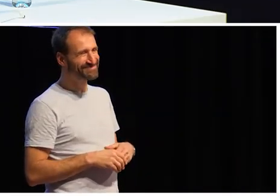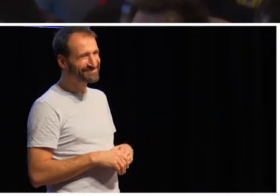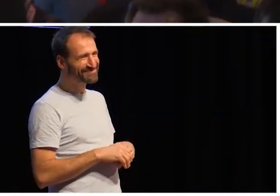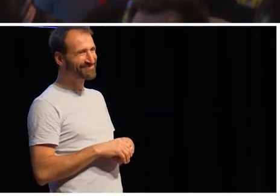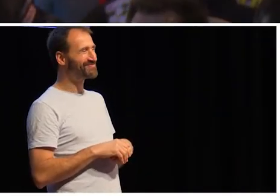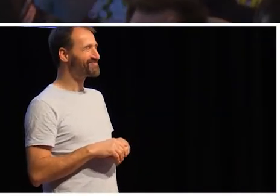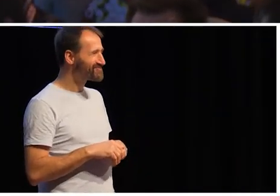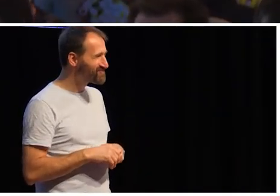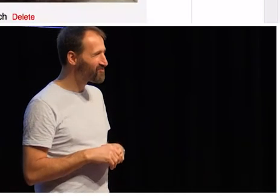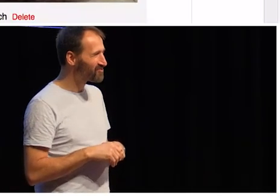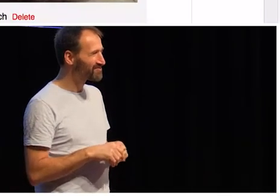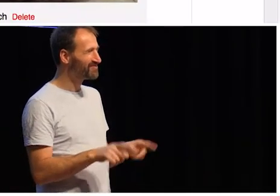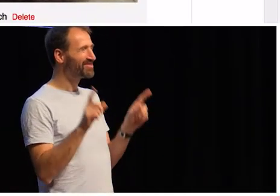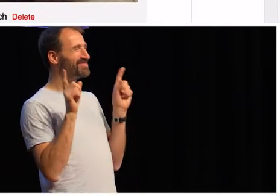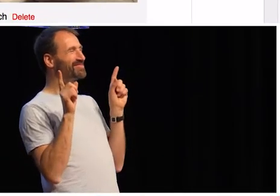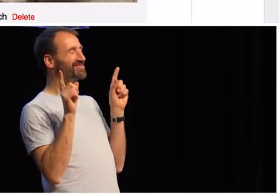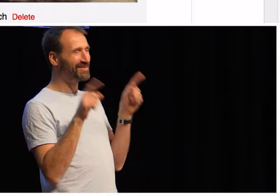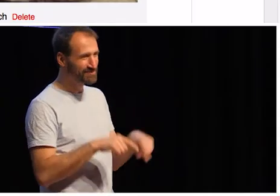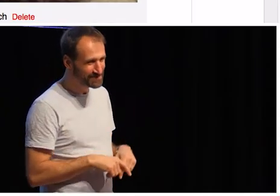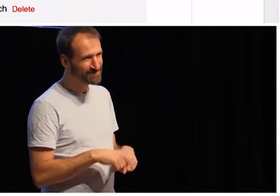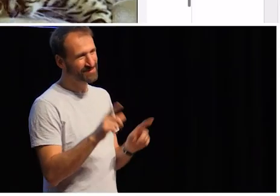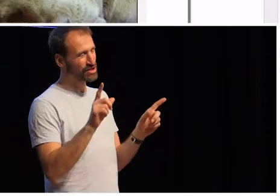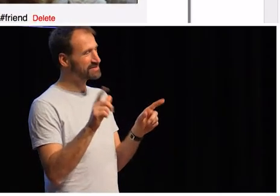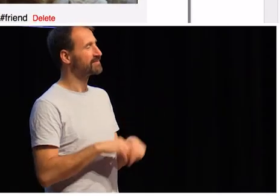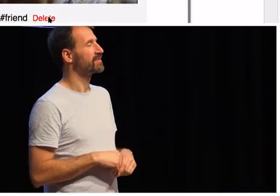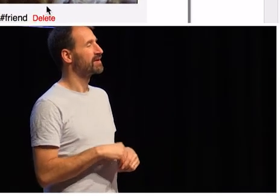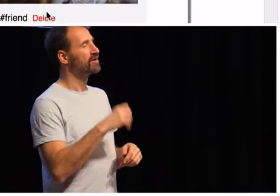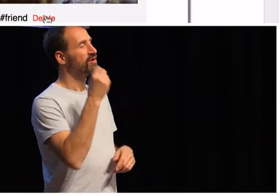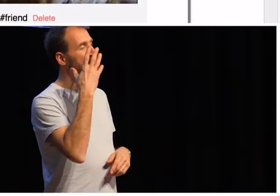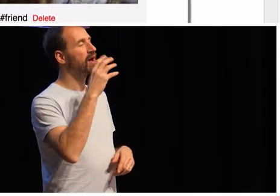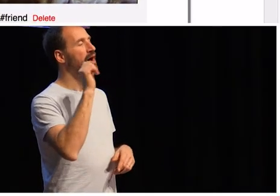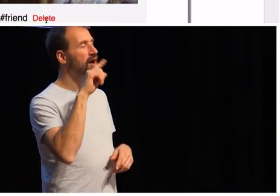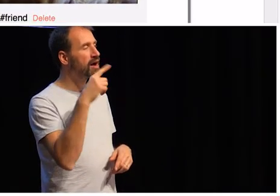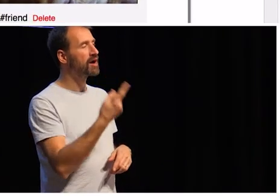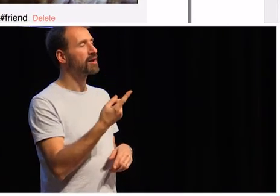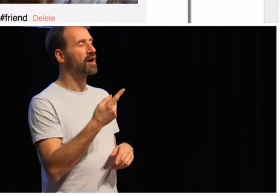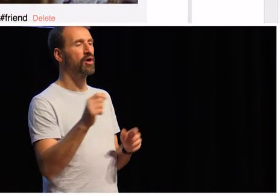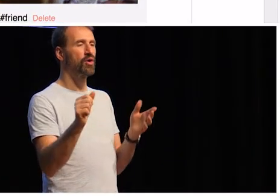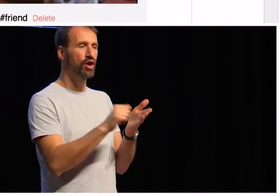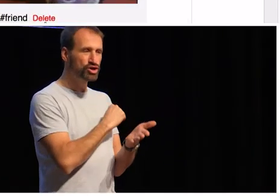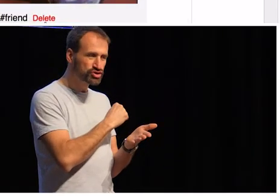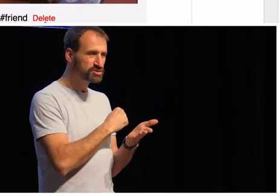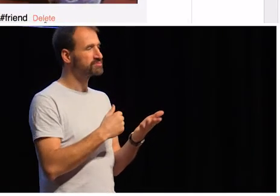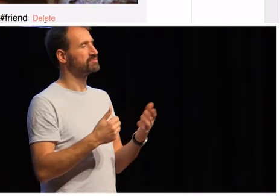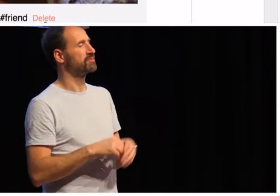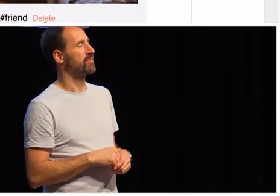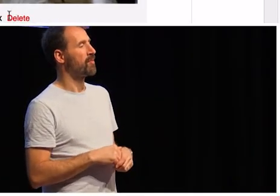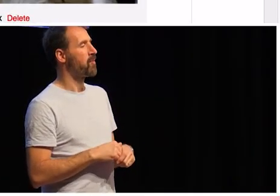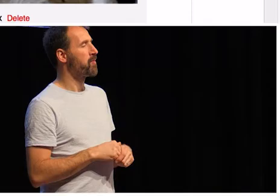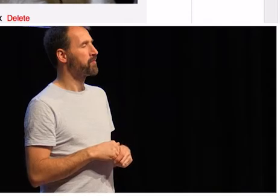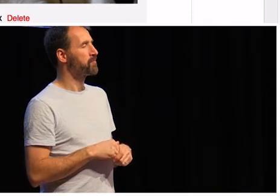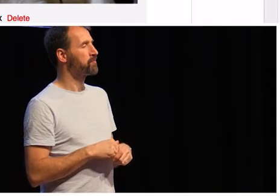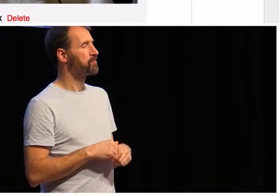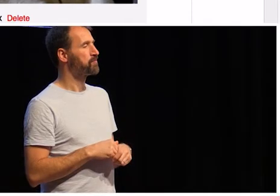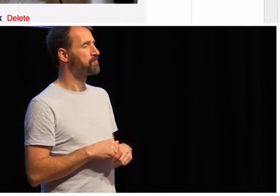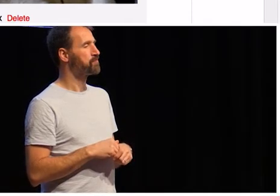cutie and of course we can delete it here so somehow